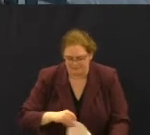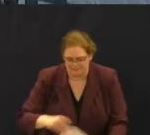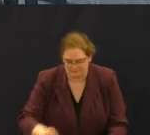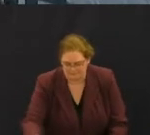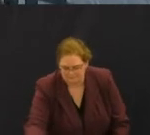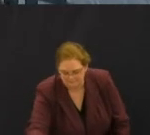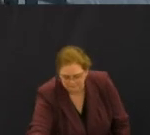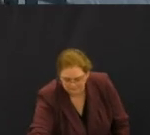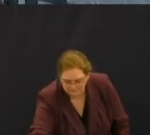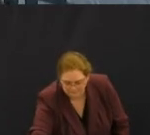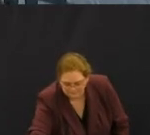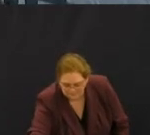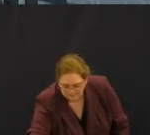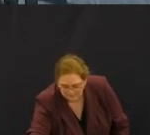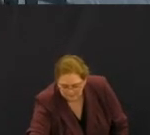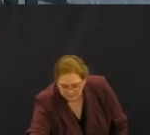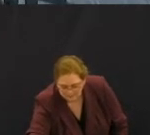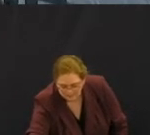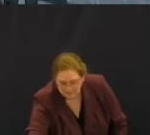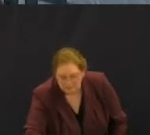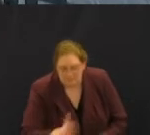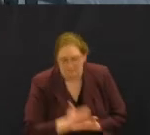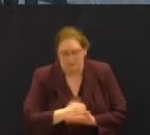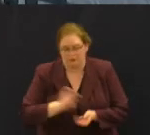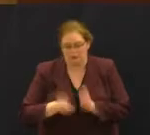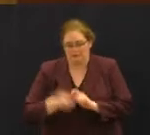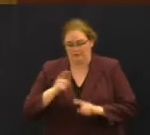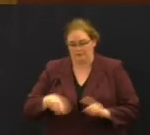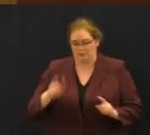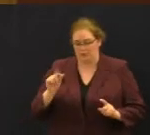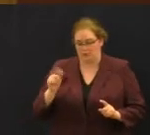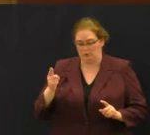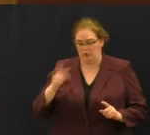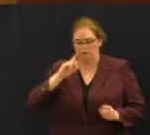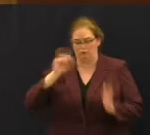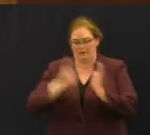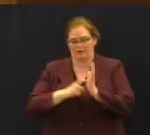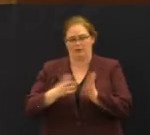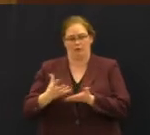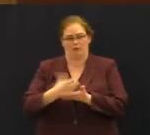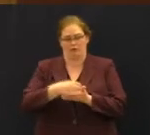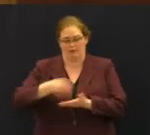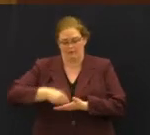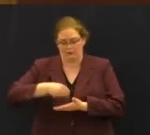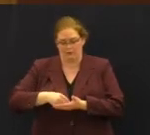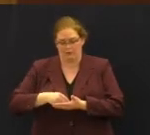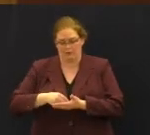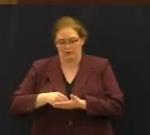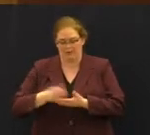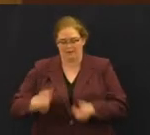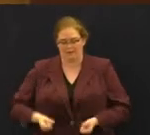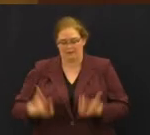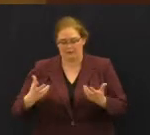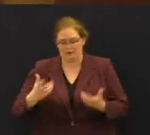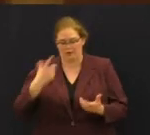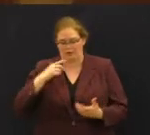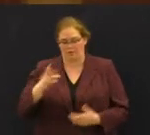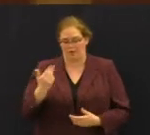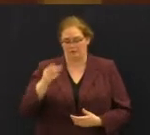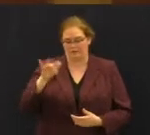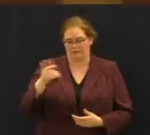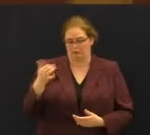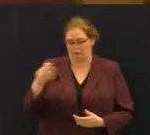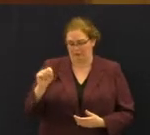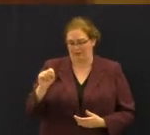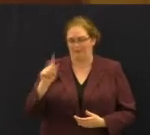for 2021 would recognize the revenue and allow for the expenditure of the hospitality grant that was